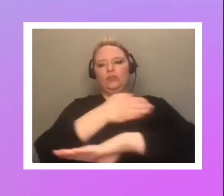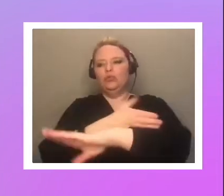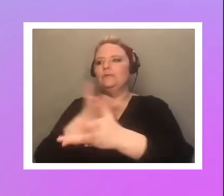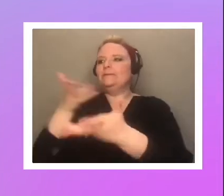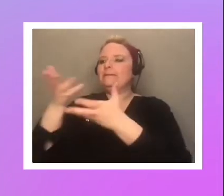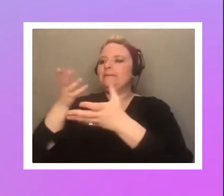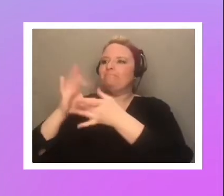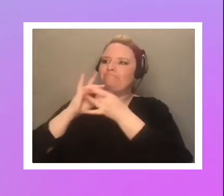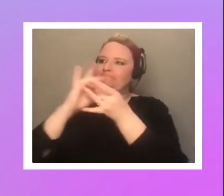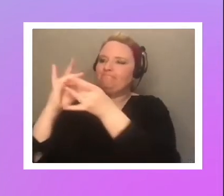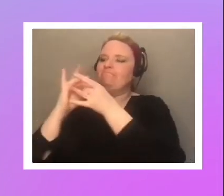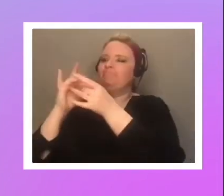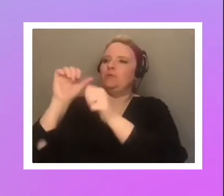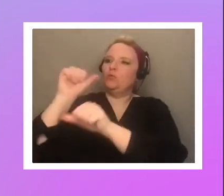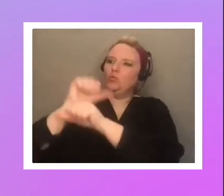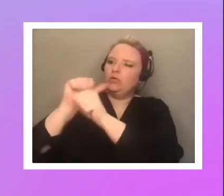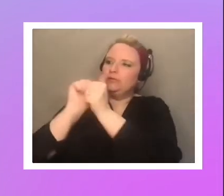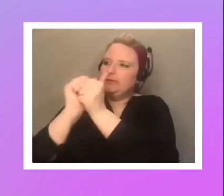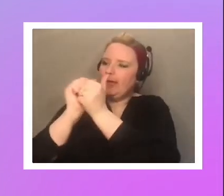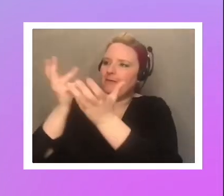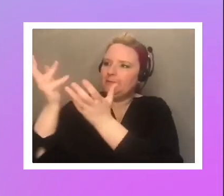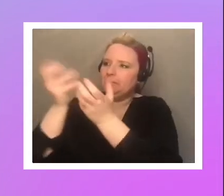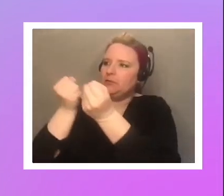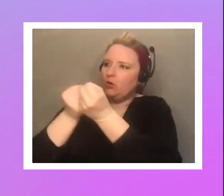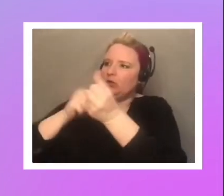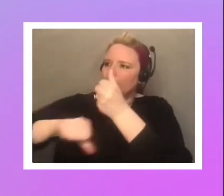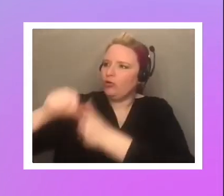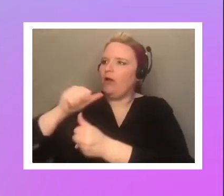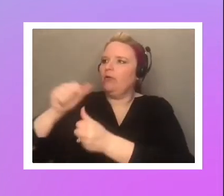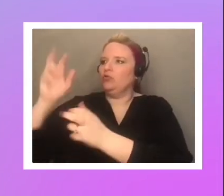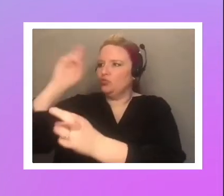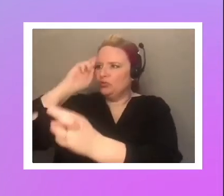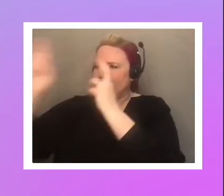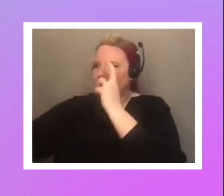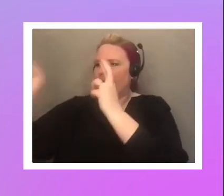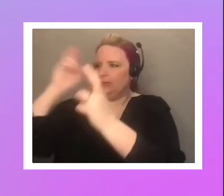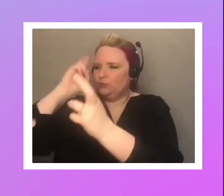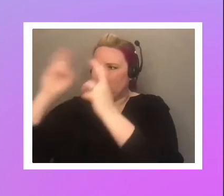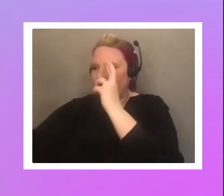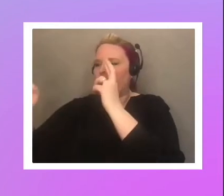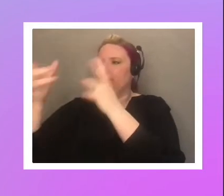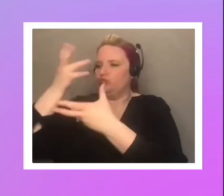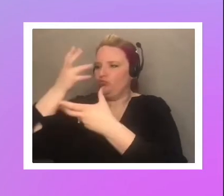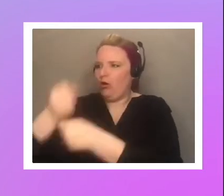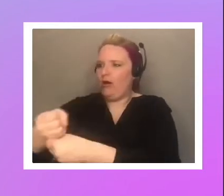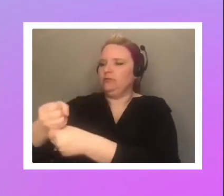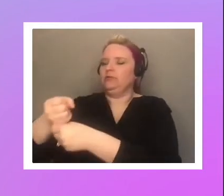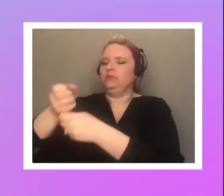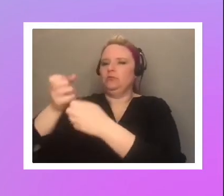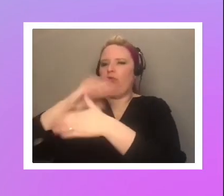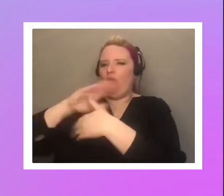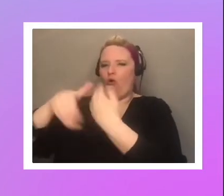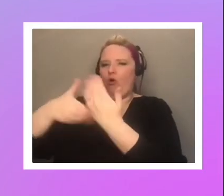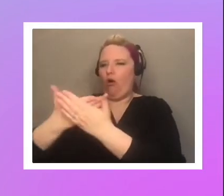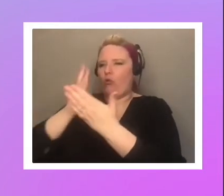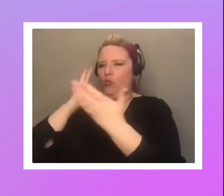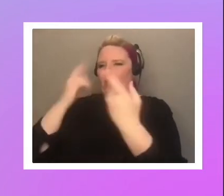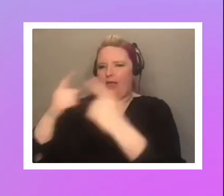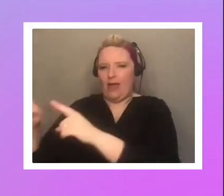team, and it will help you earn their respect and their trust. And that is